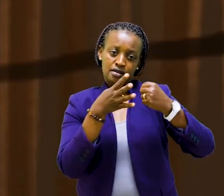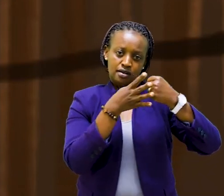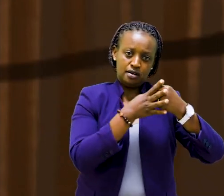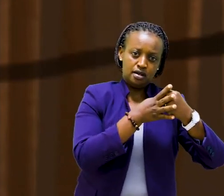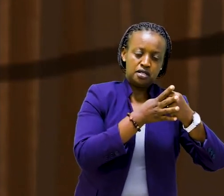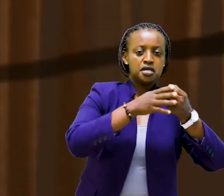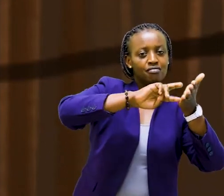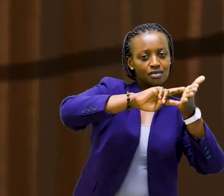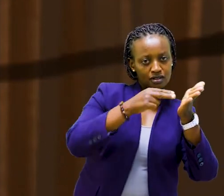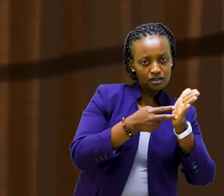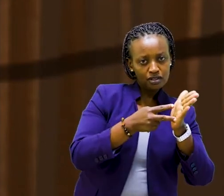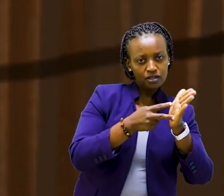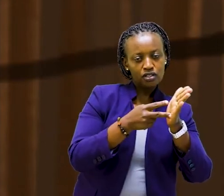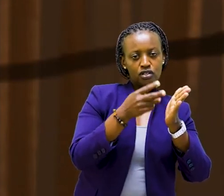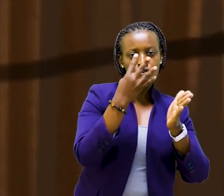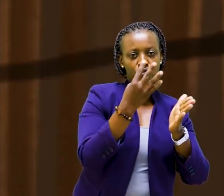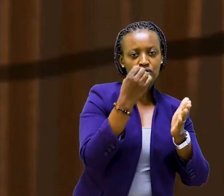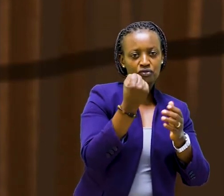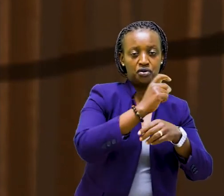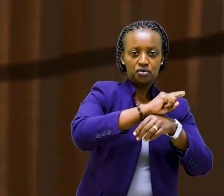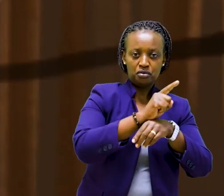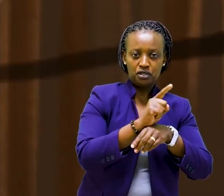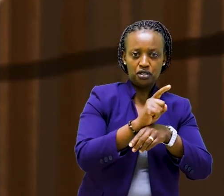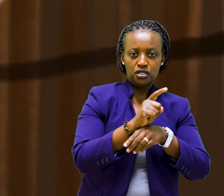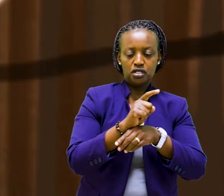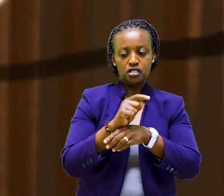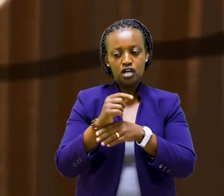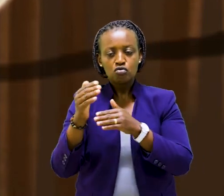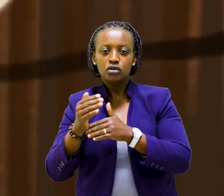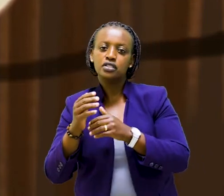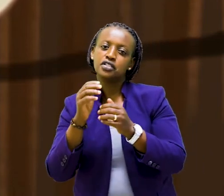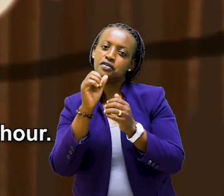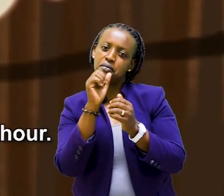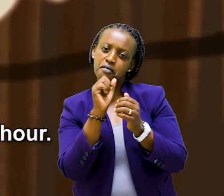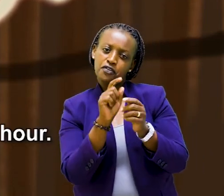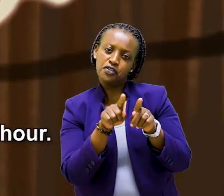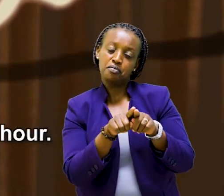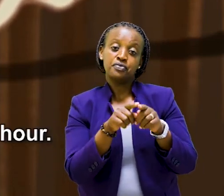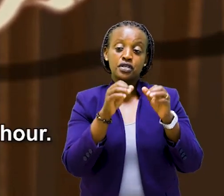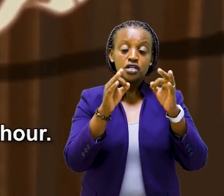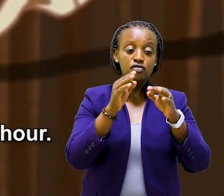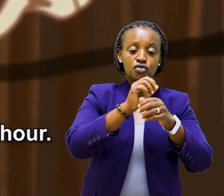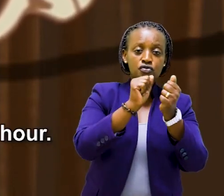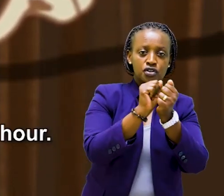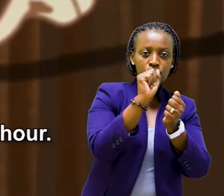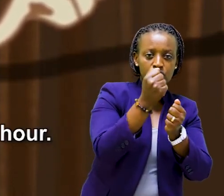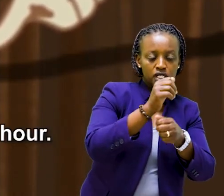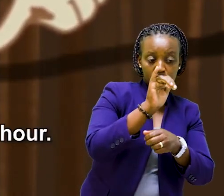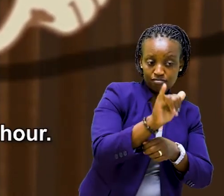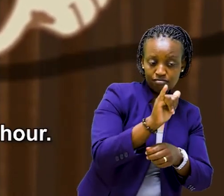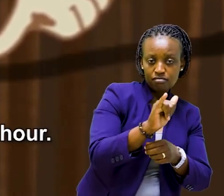9, it means 45 minutes have passed and 15 minutes